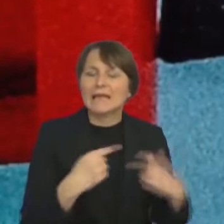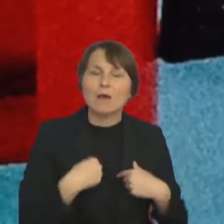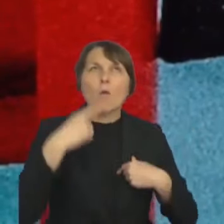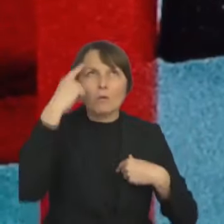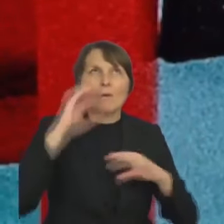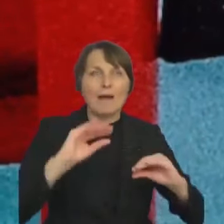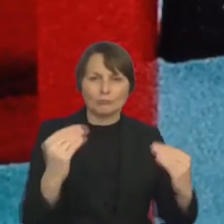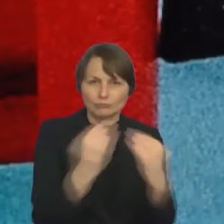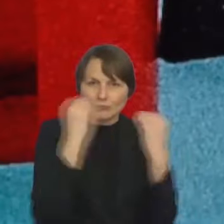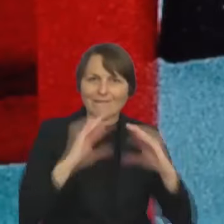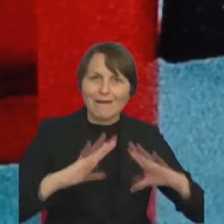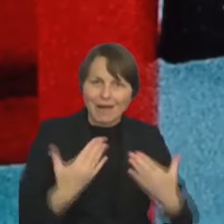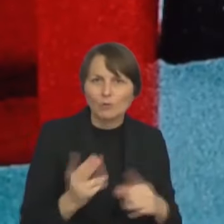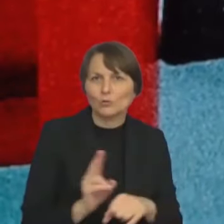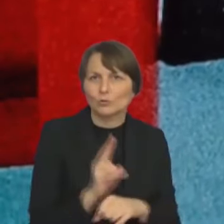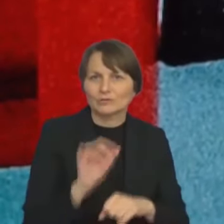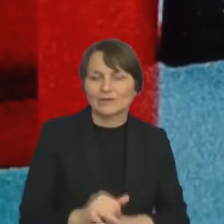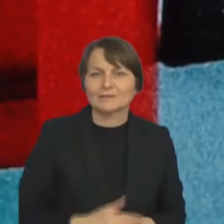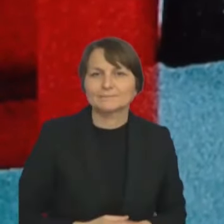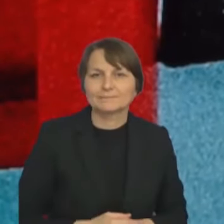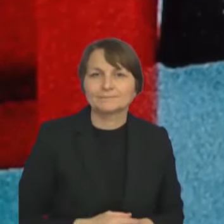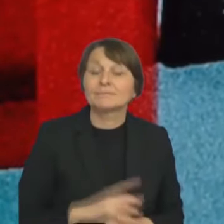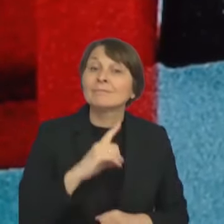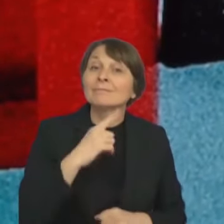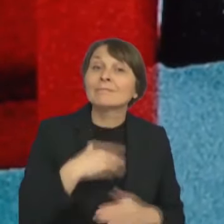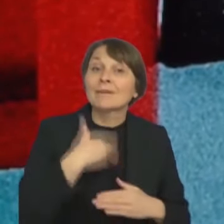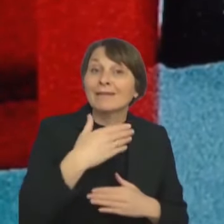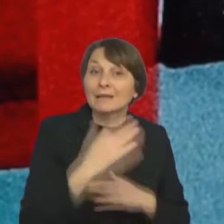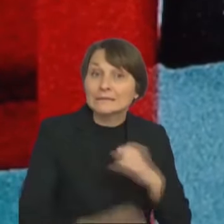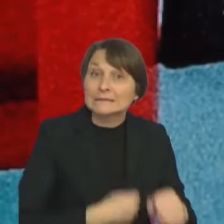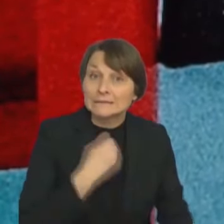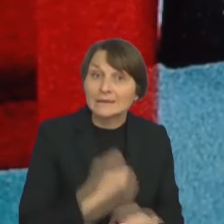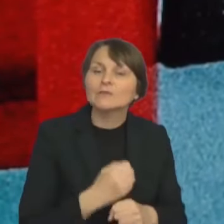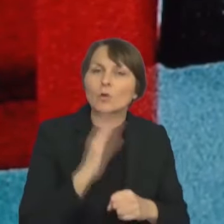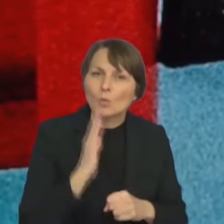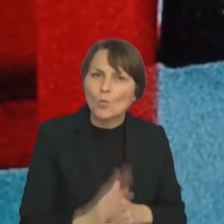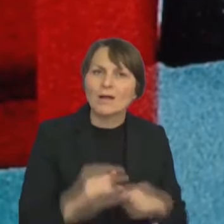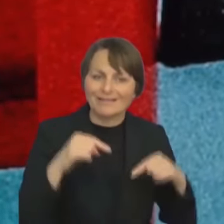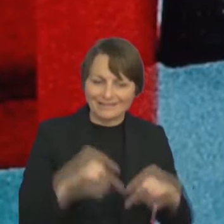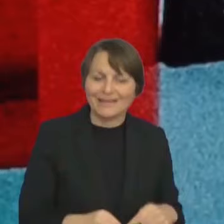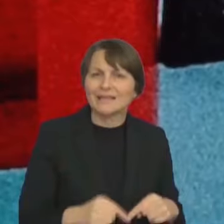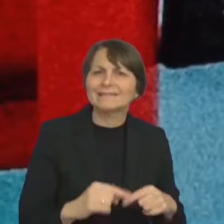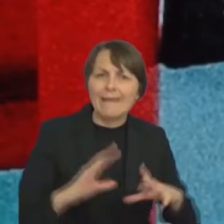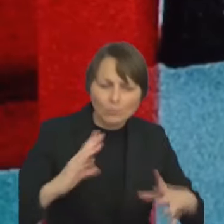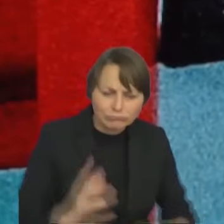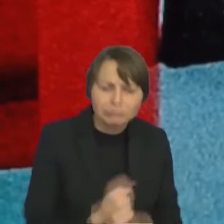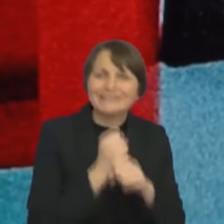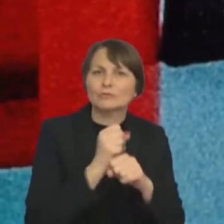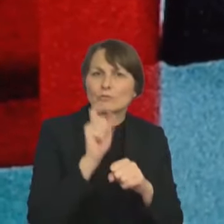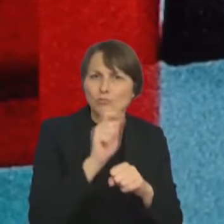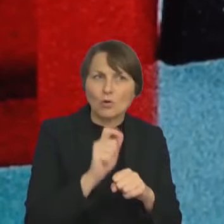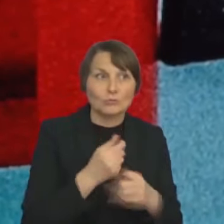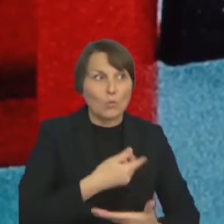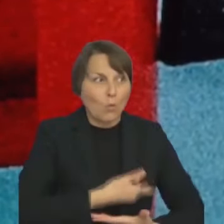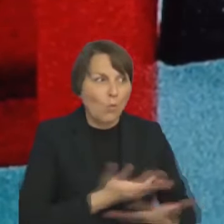courses. From next year onwards, we will extend this rescue code to all vehicles sold by the group in Europe.